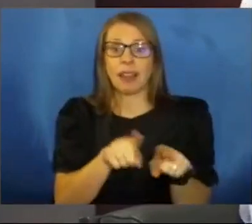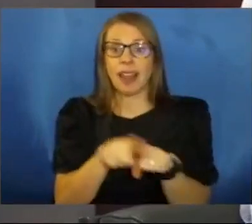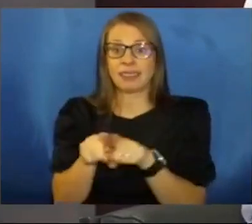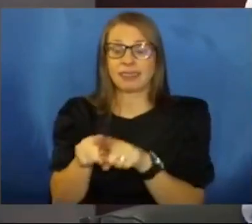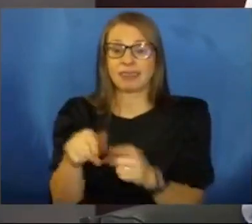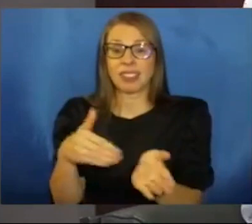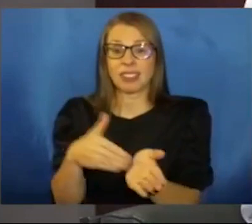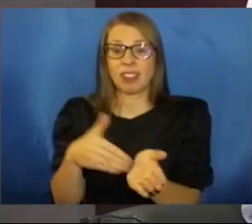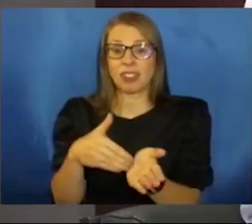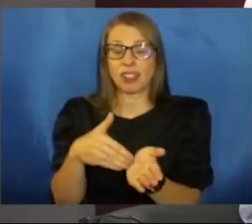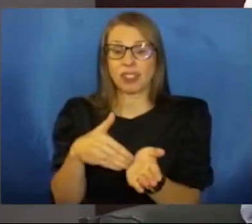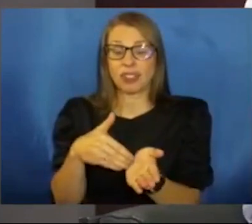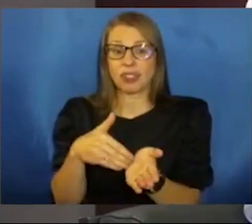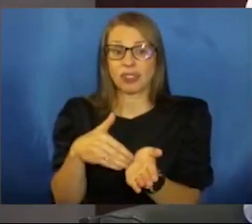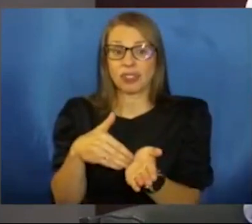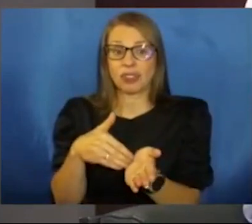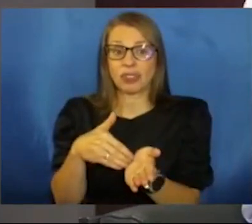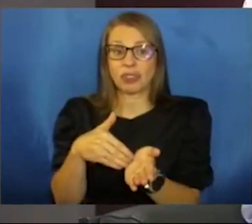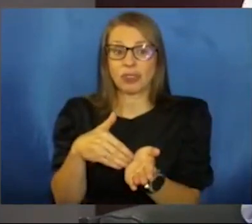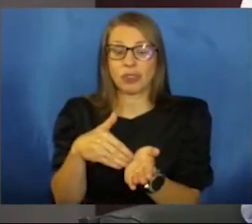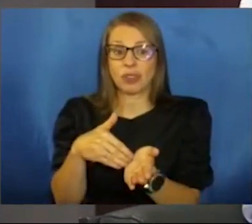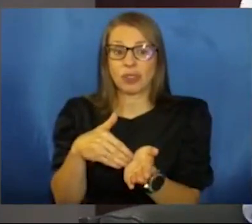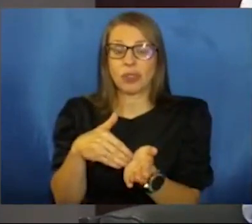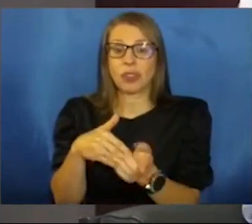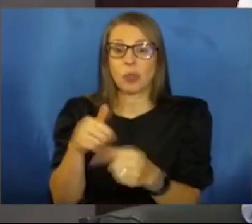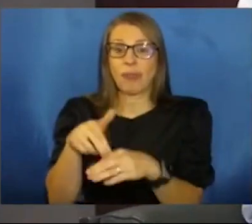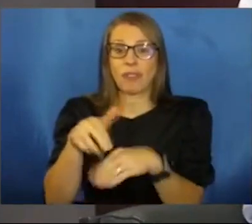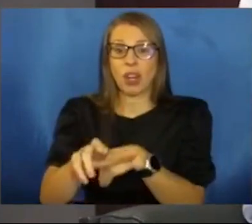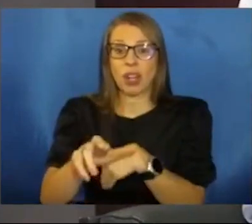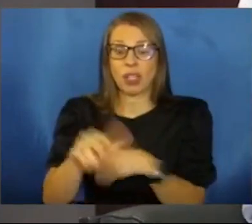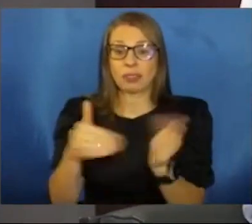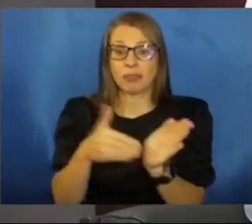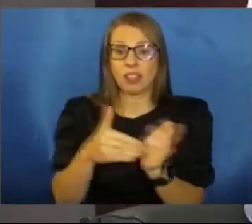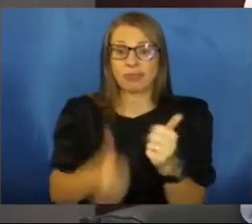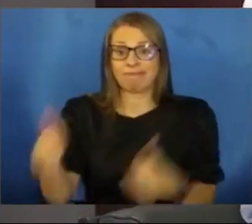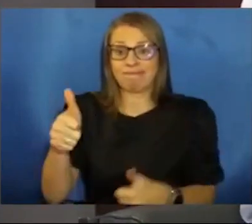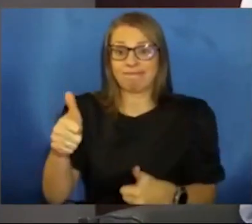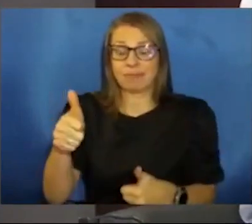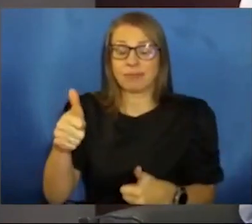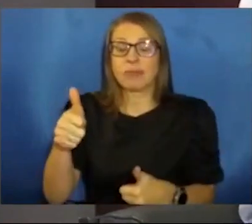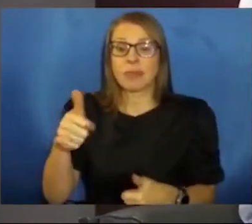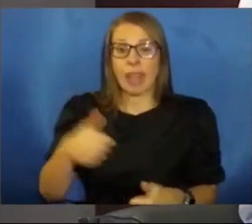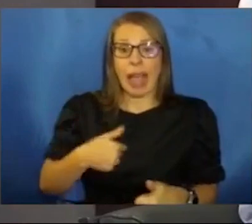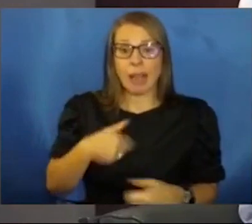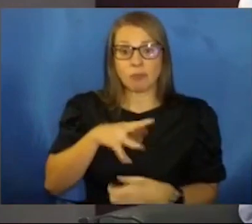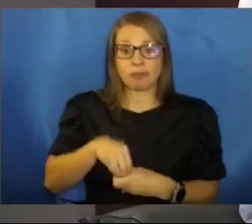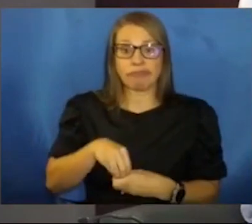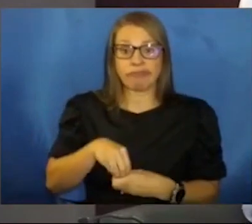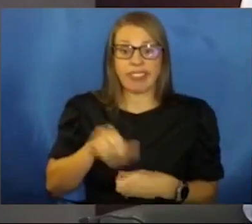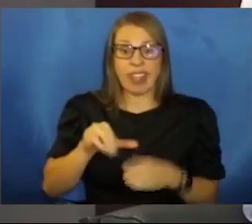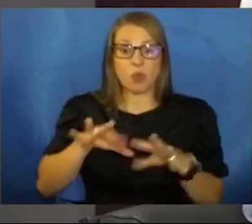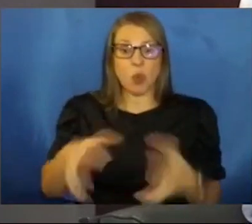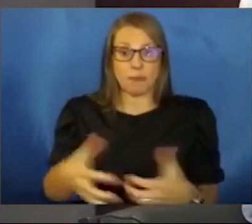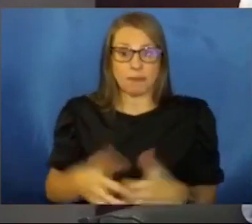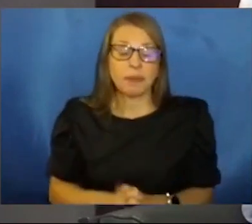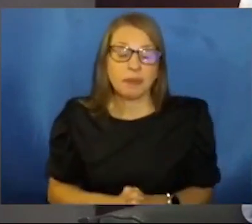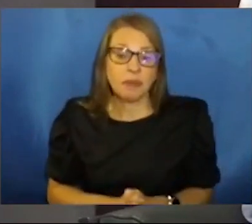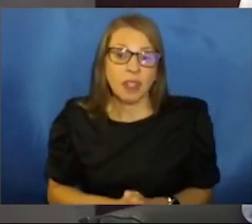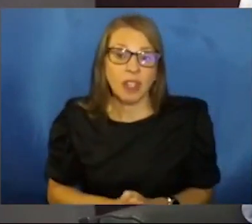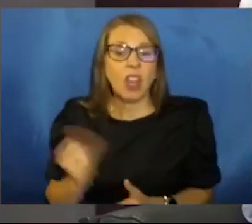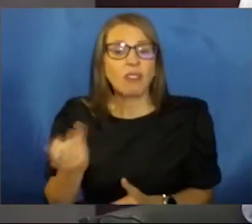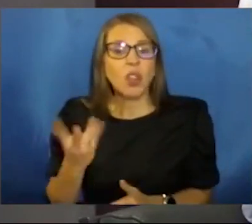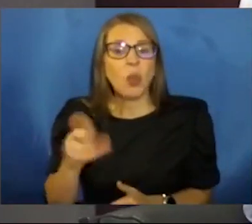have typically four nurses during the week and a couple on the weekends who are interacting with the referring facilities.